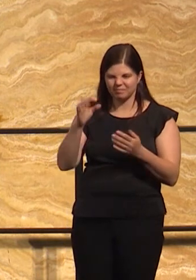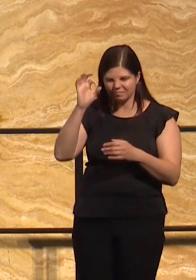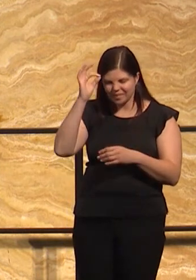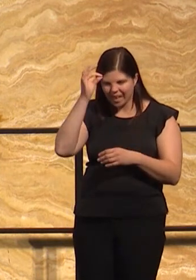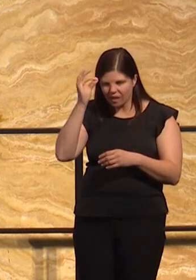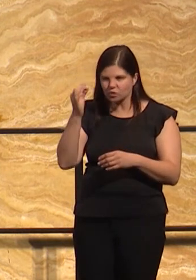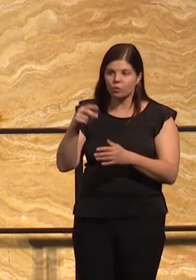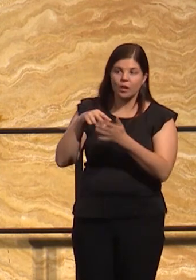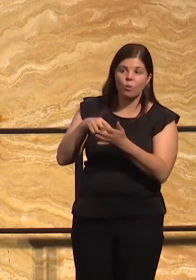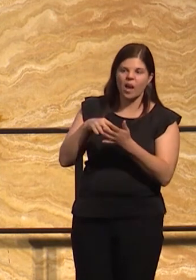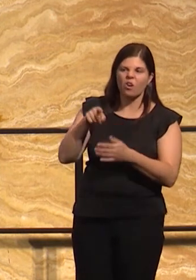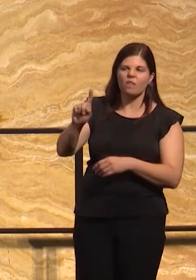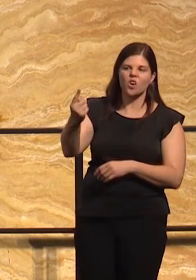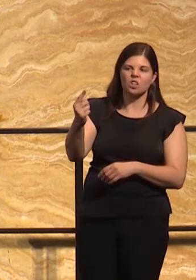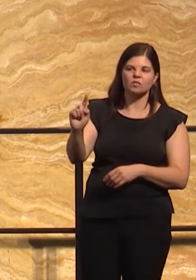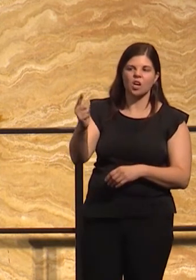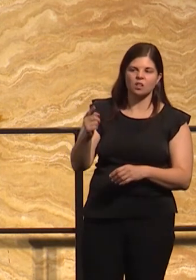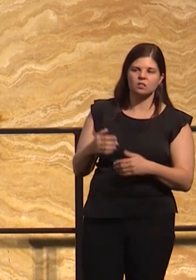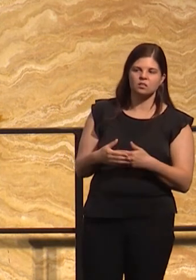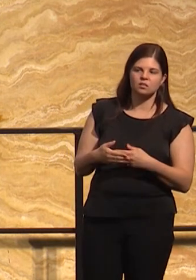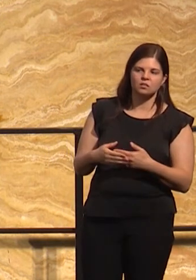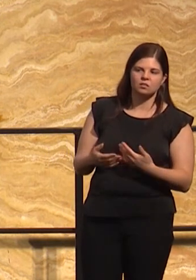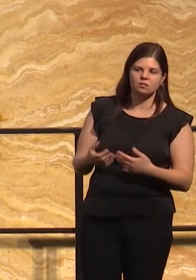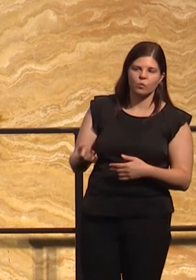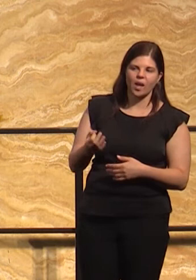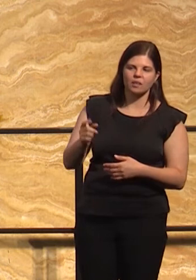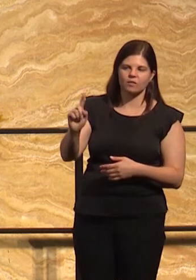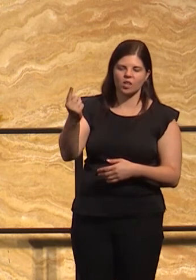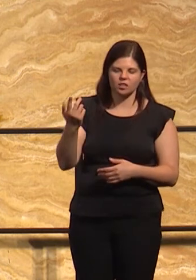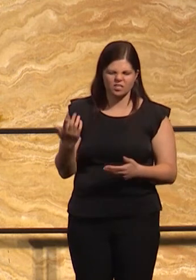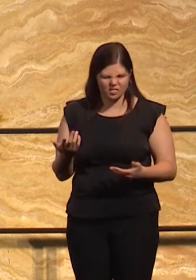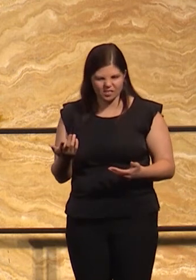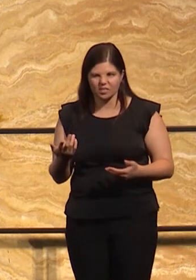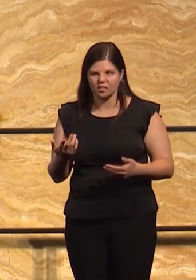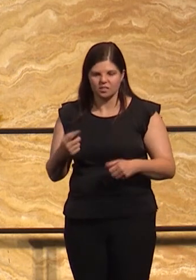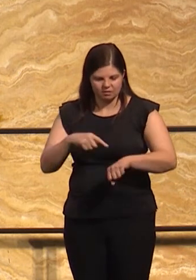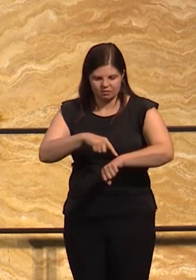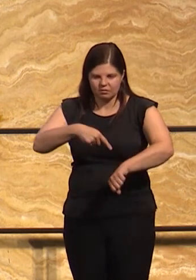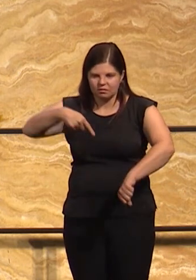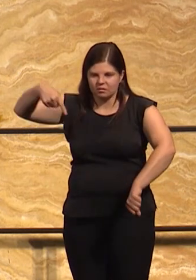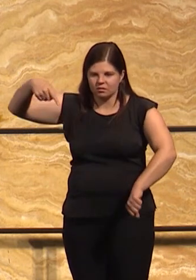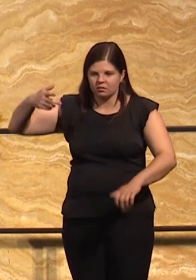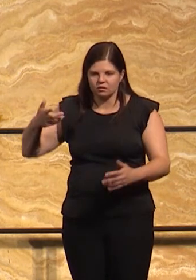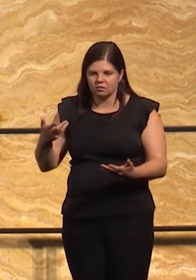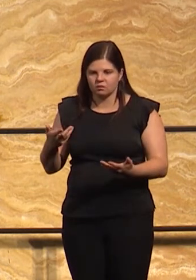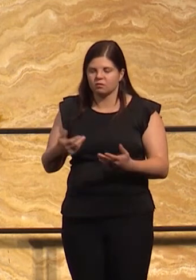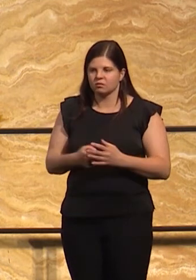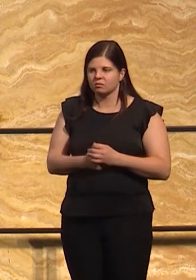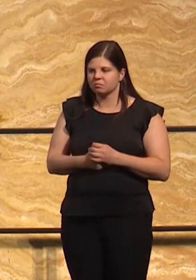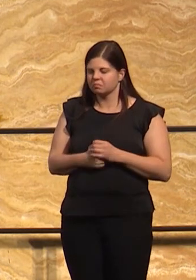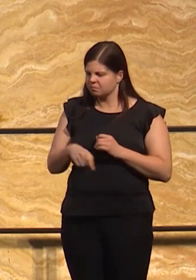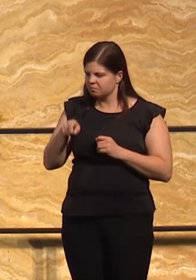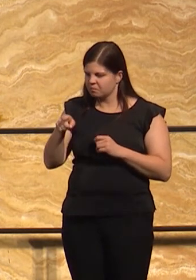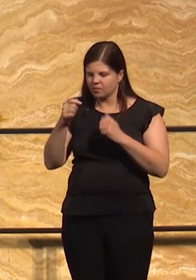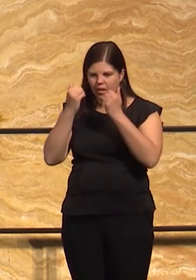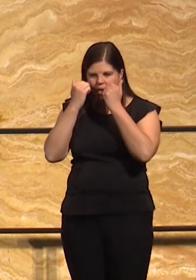wait for them to act first. And even our research then begins to draw from those experiences. And I thought it was evidence that is